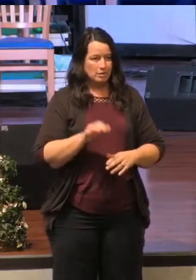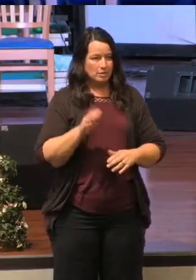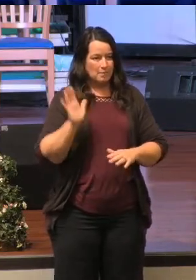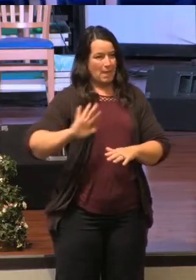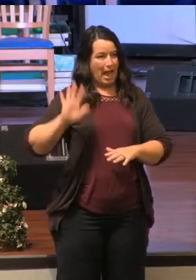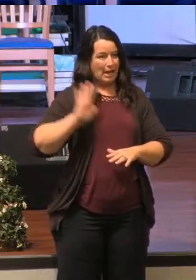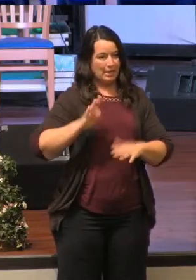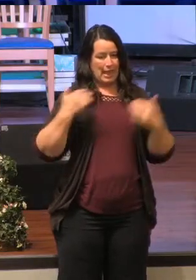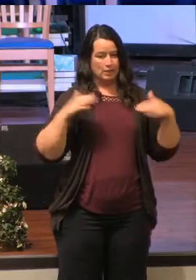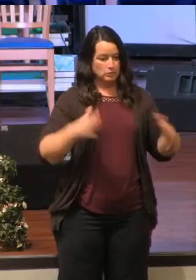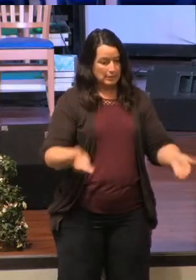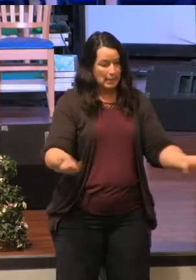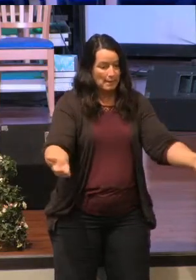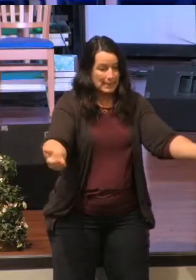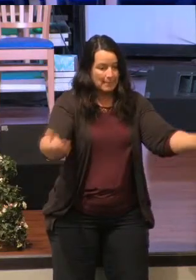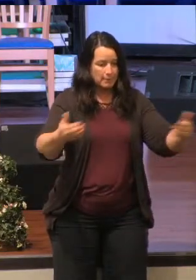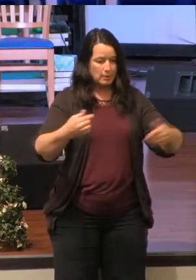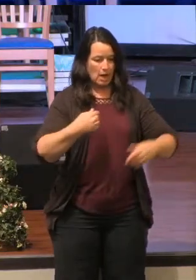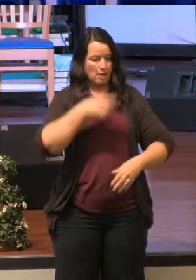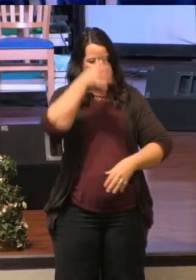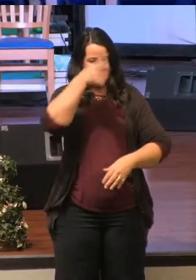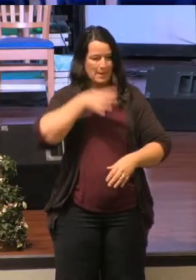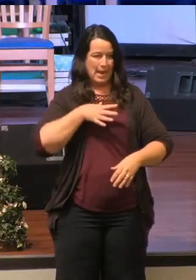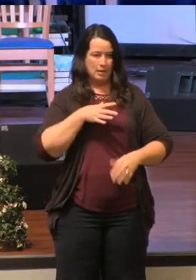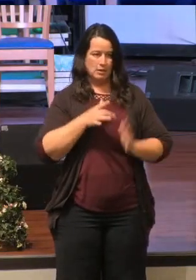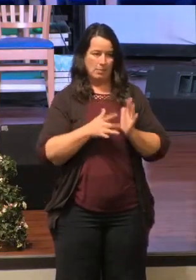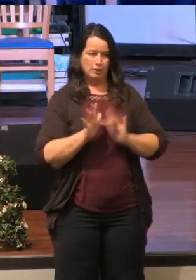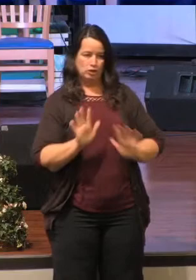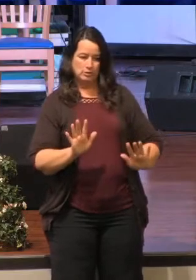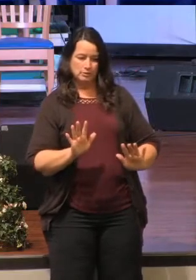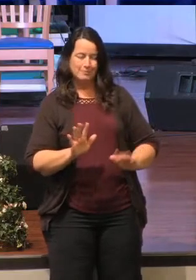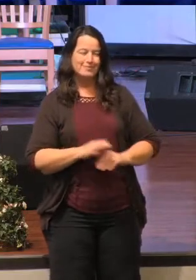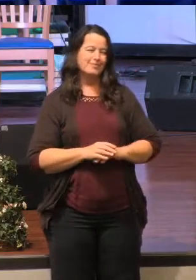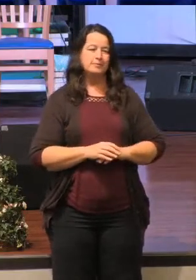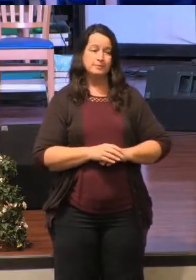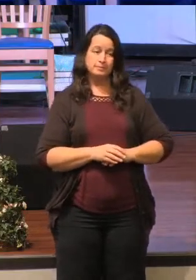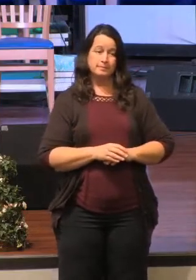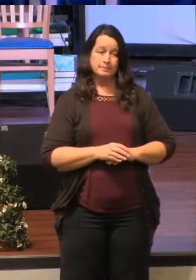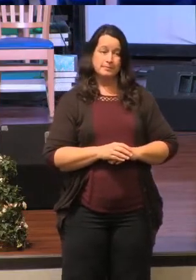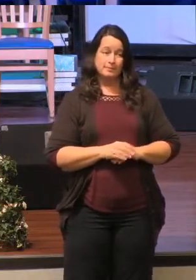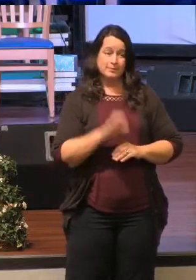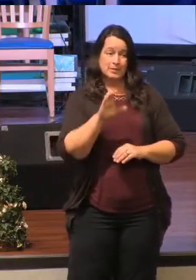angels would say, get up, get up, get up, get up. I'm just a man. But as C.S. Lewis said, we're